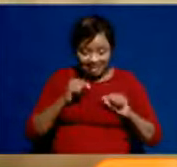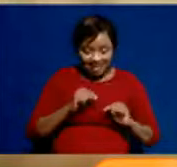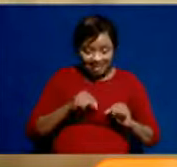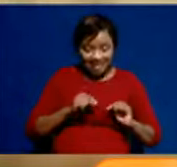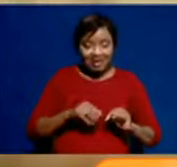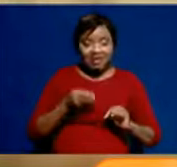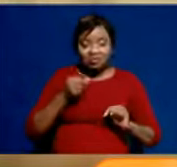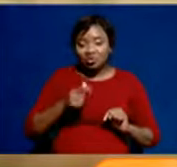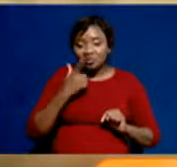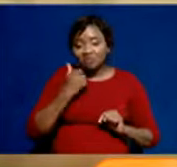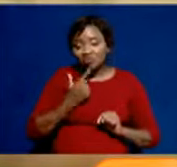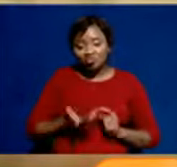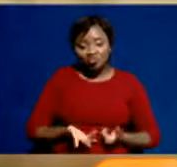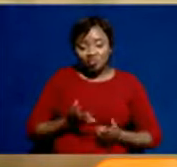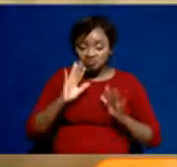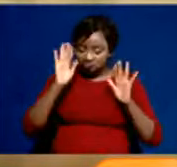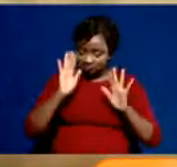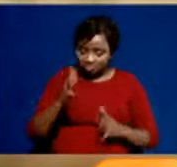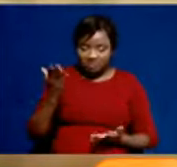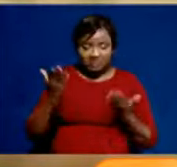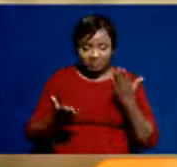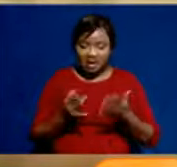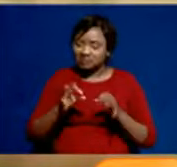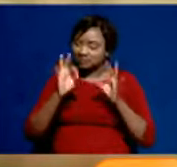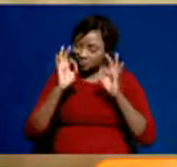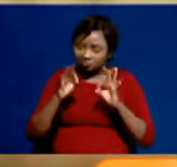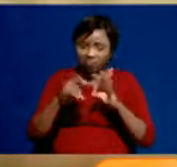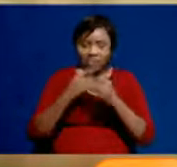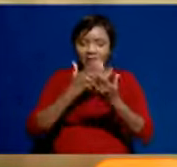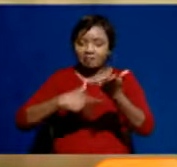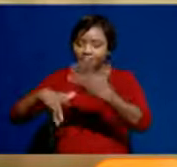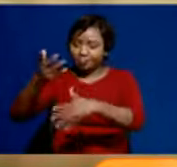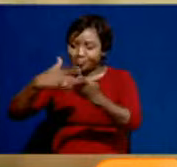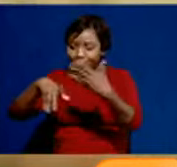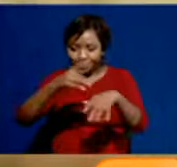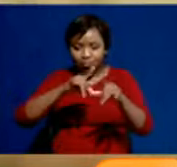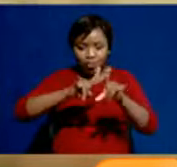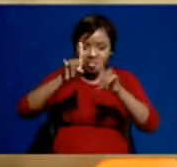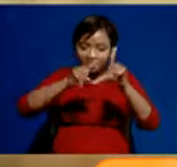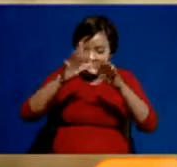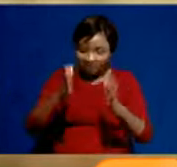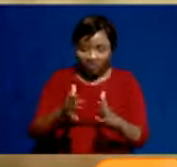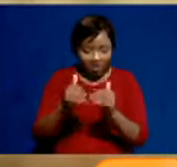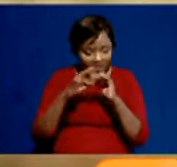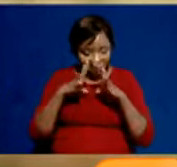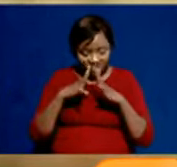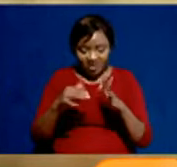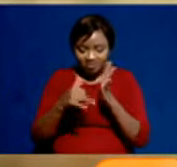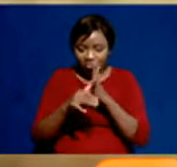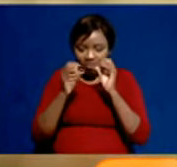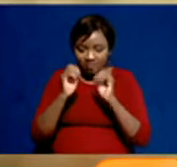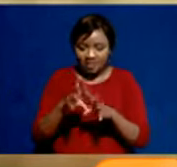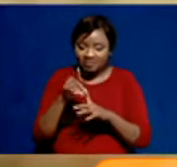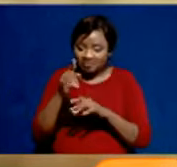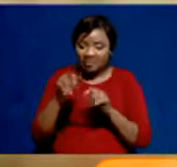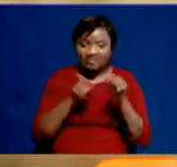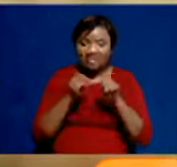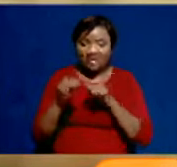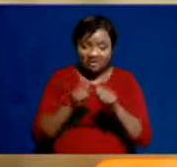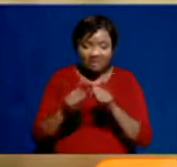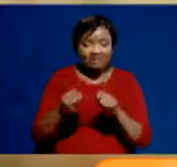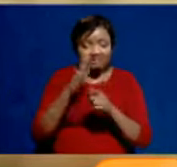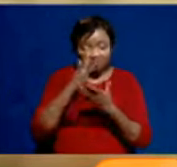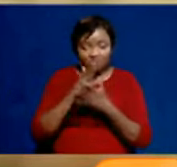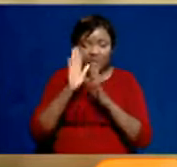balancing. Yes, foreign relations is part of governance. It is necessary, but it